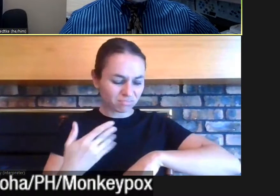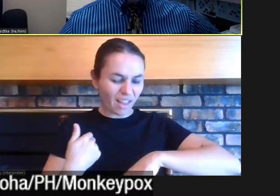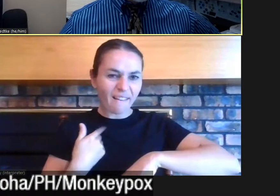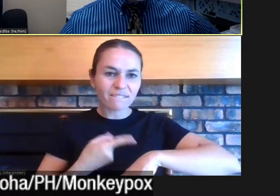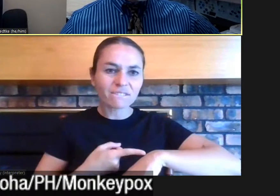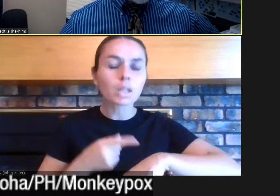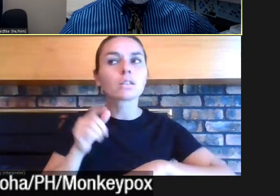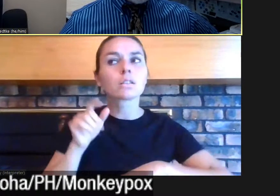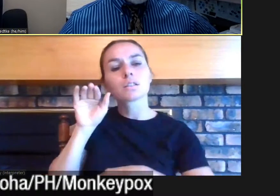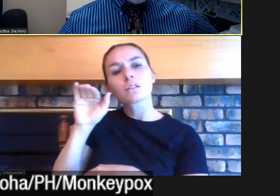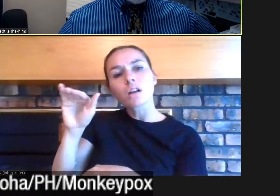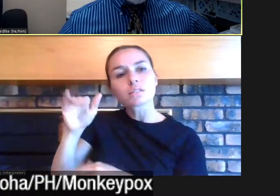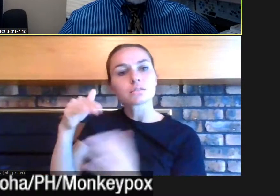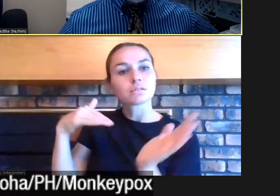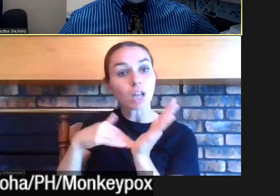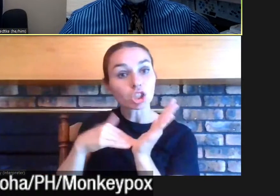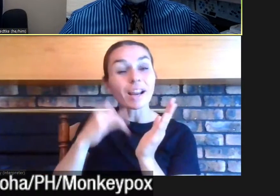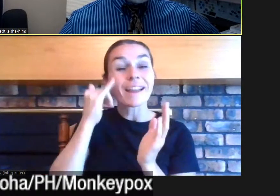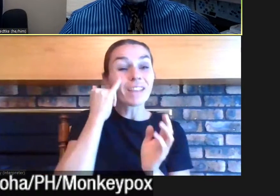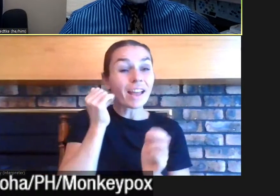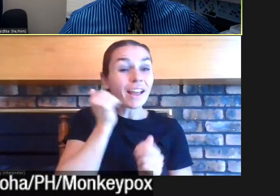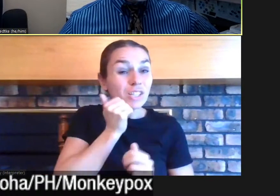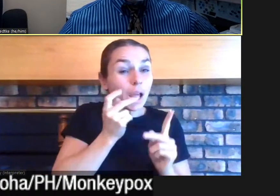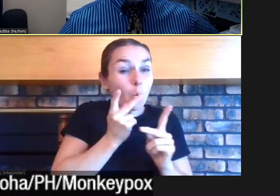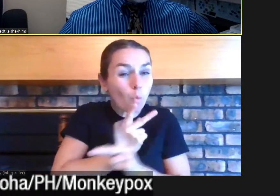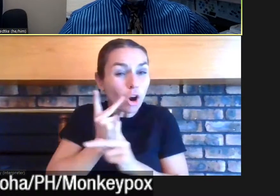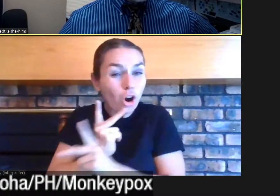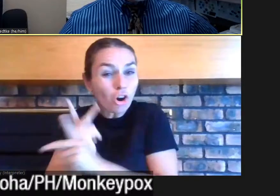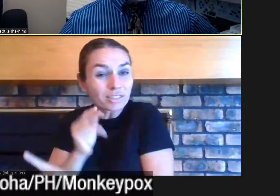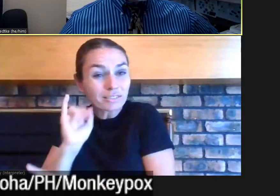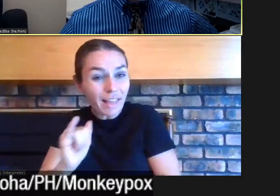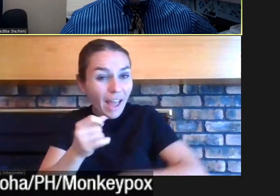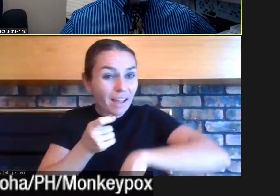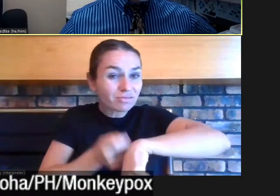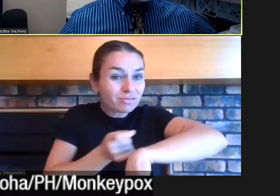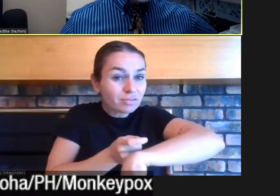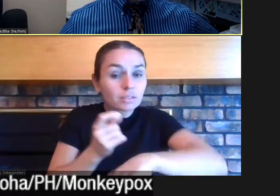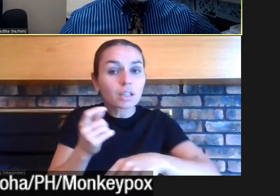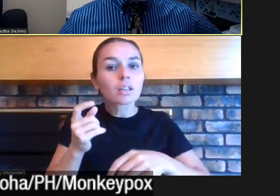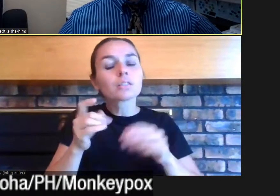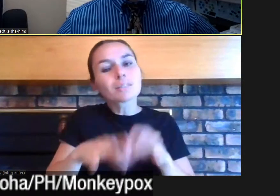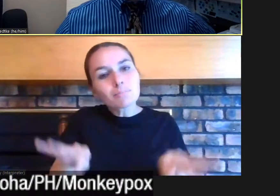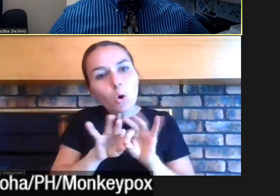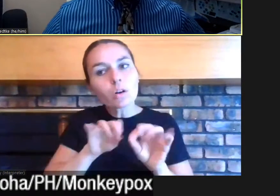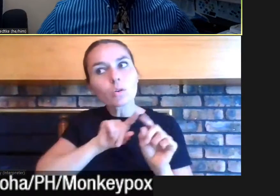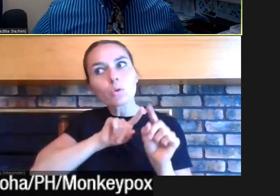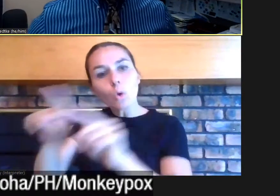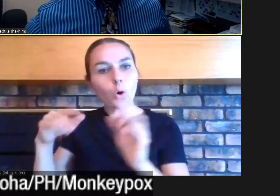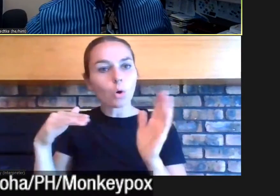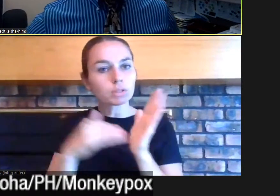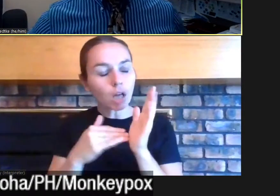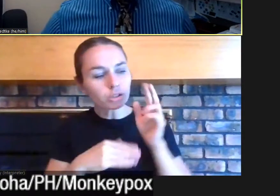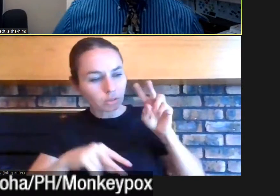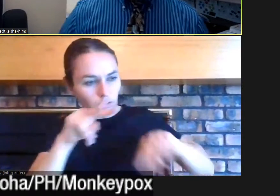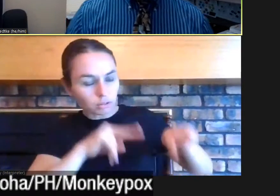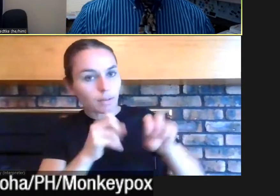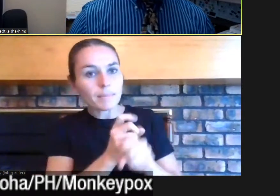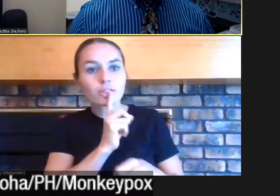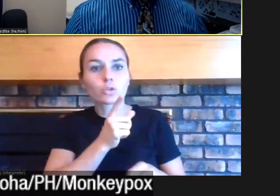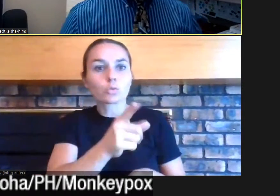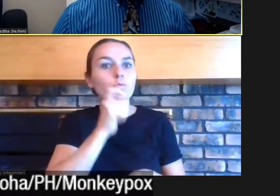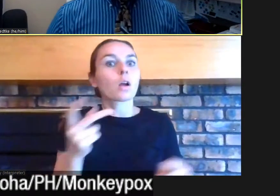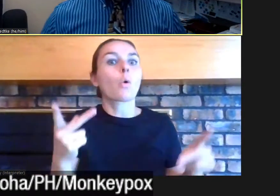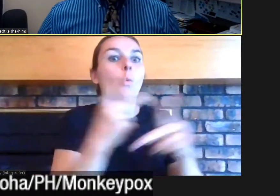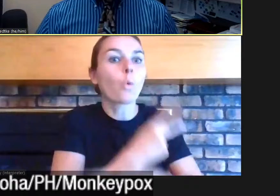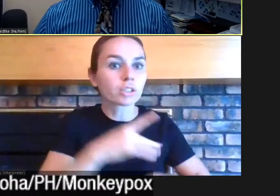gets stranger by the day, we really want these to be evaluated quickly before you get other secondary infections like staph or strep